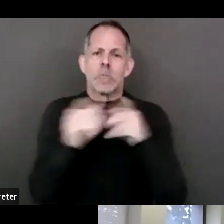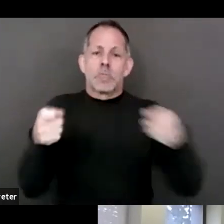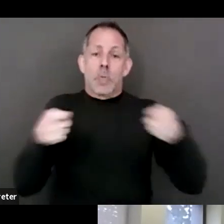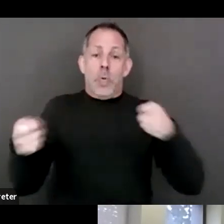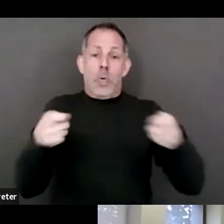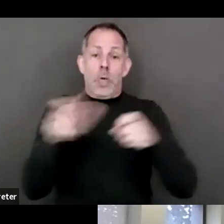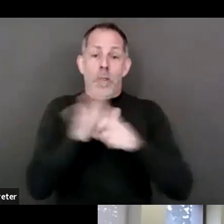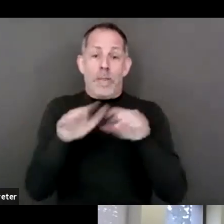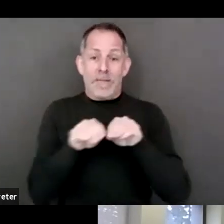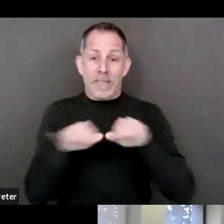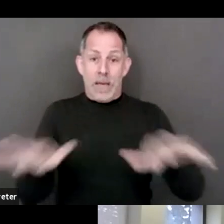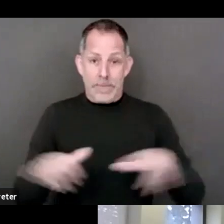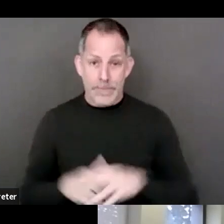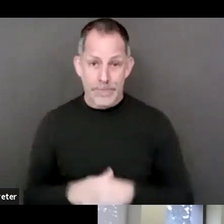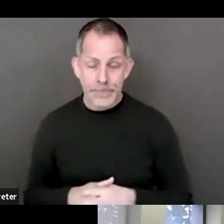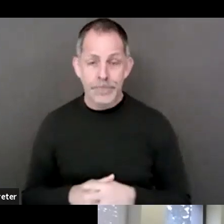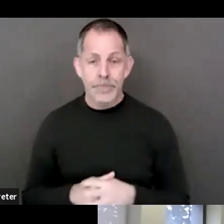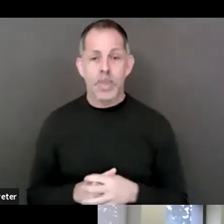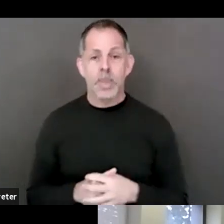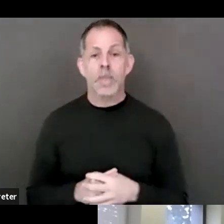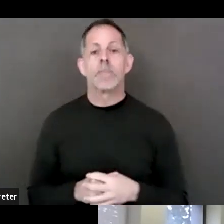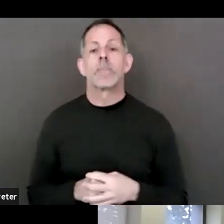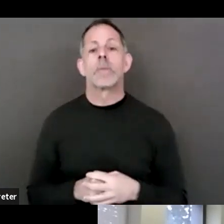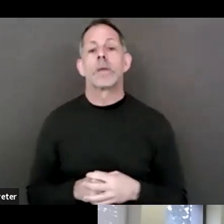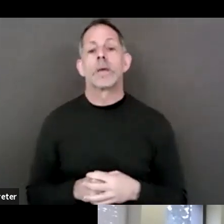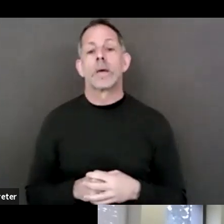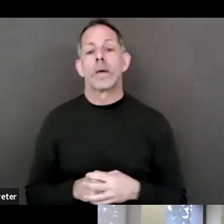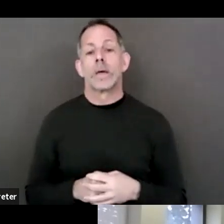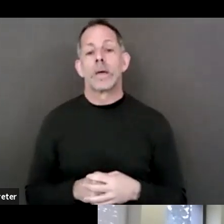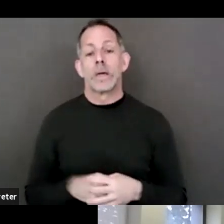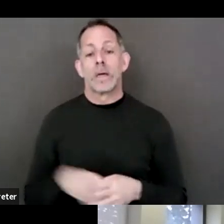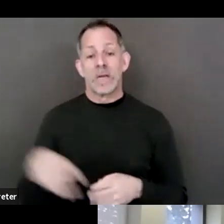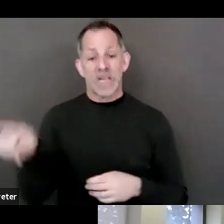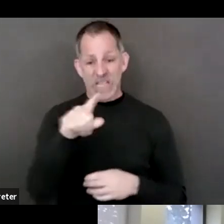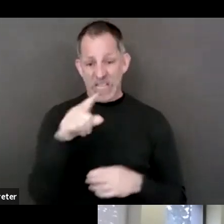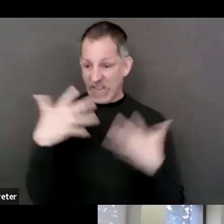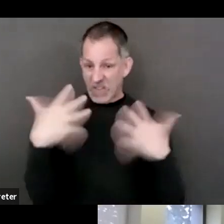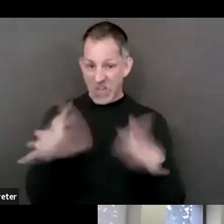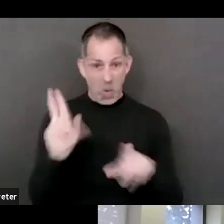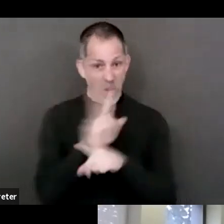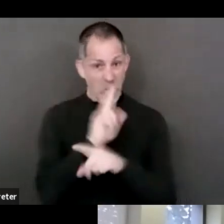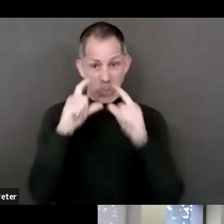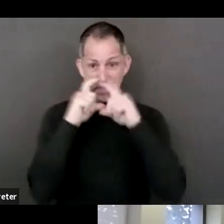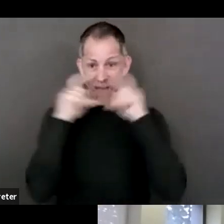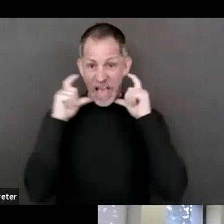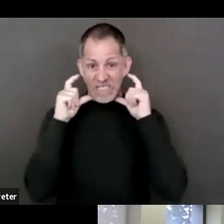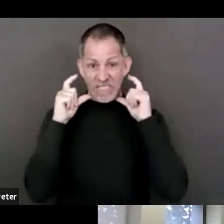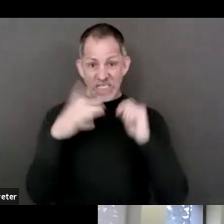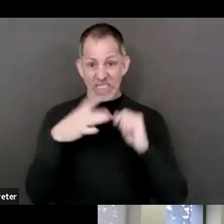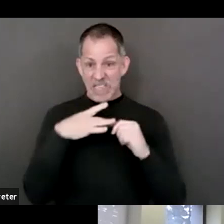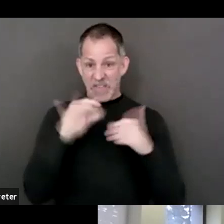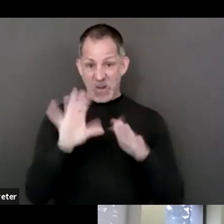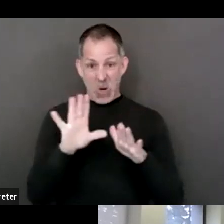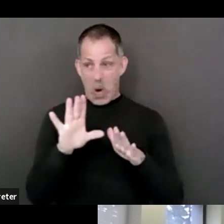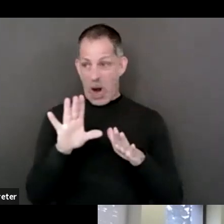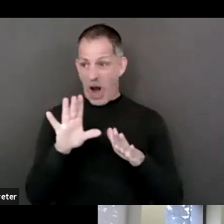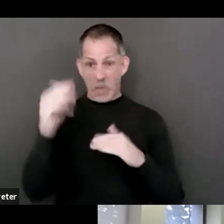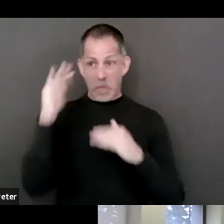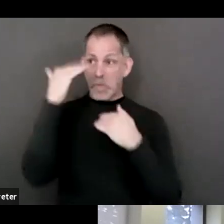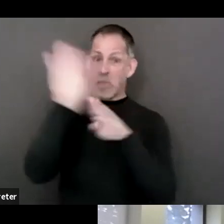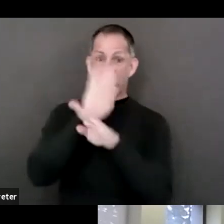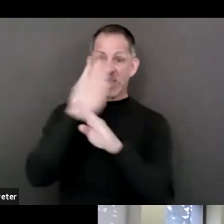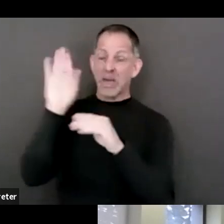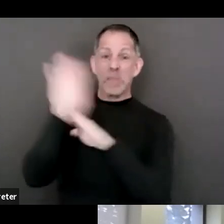don't like wearing masks, and if you don't like seeing businesses restricted, if you don't like being able to go into a restaurant with your